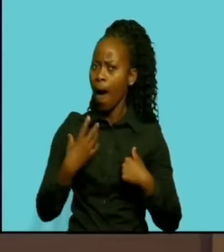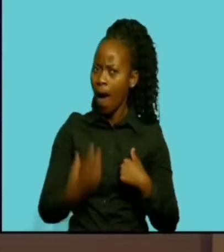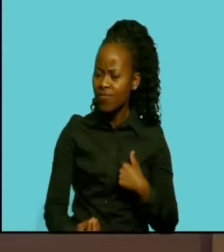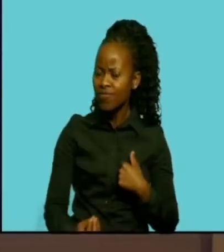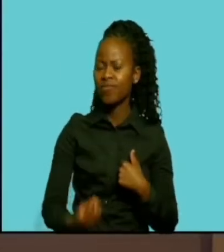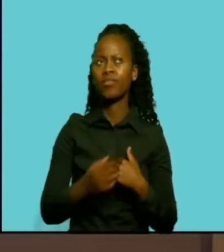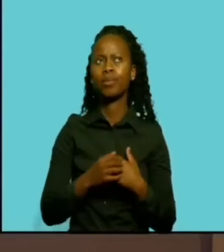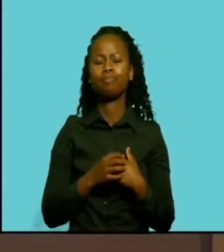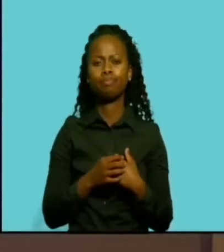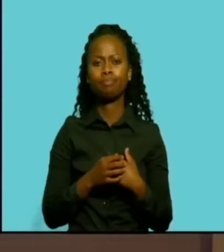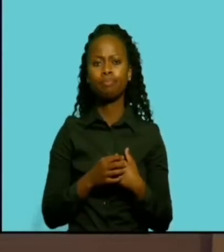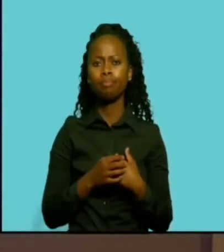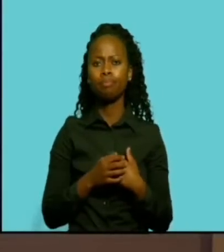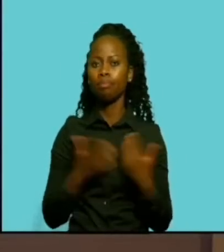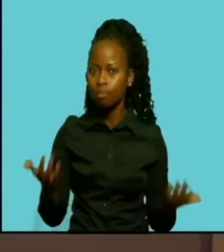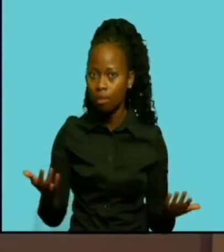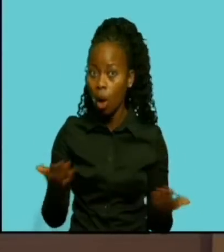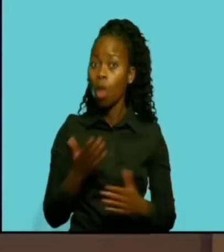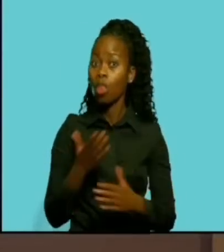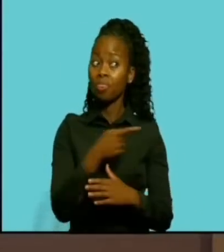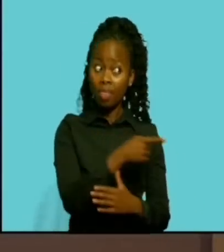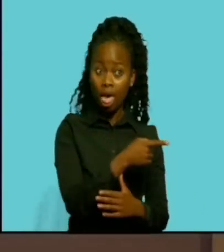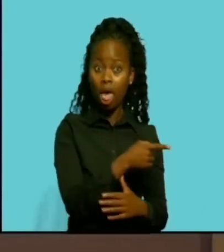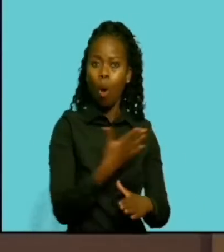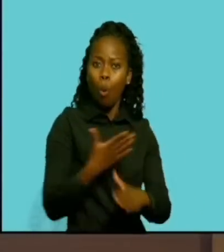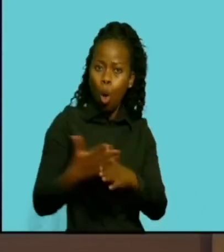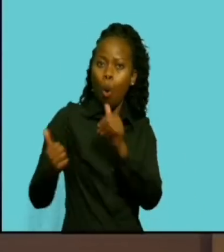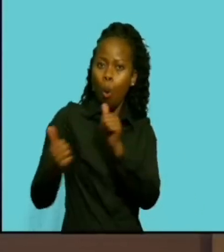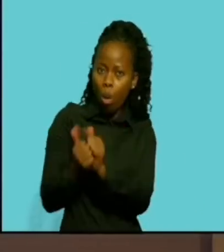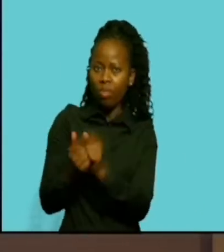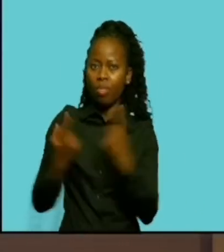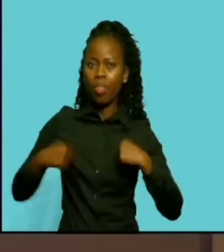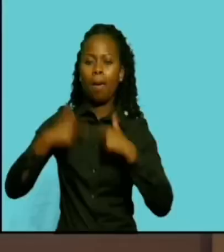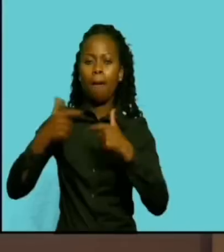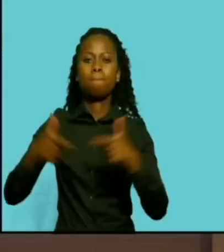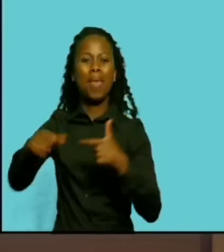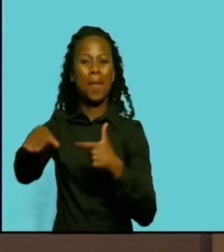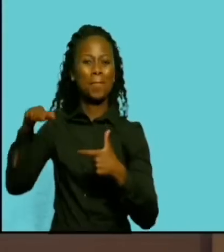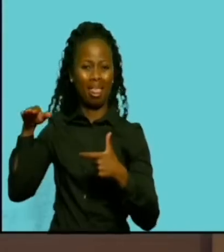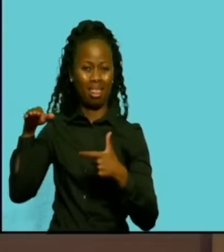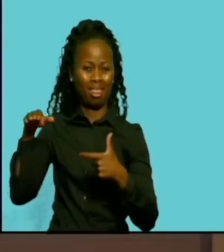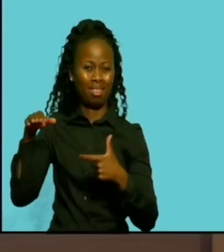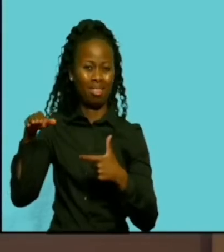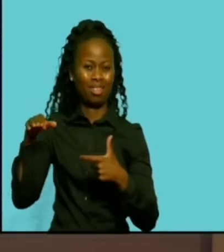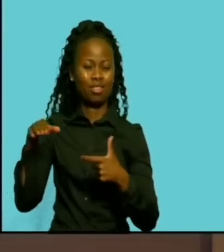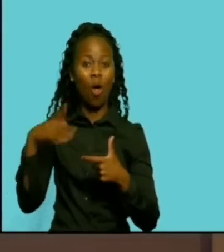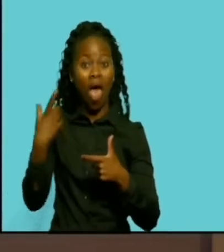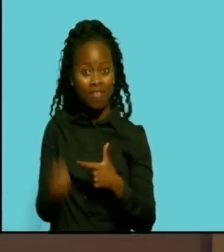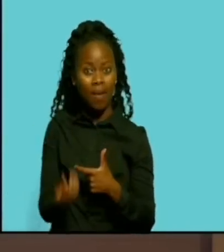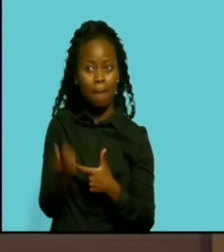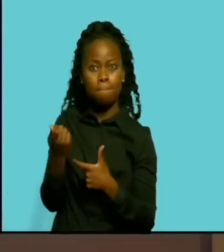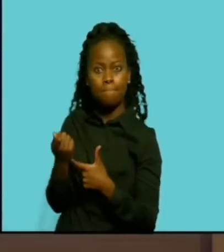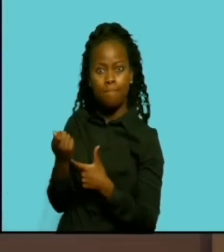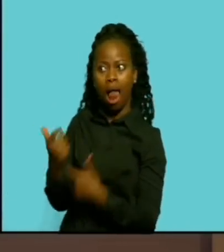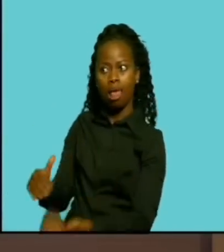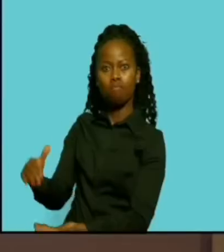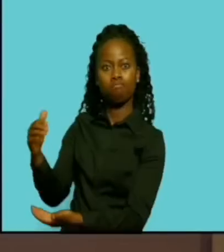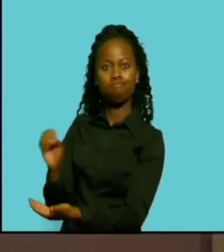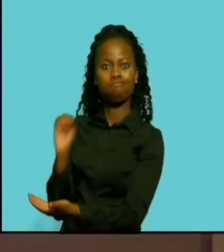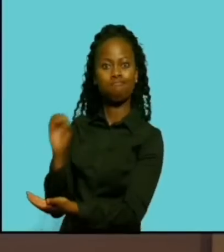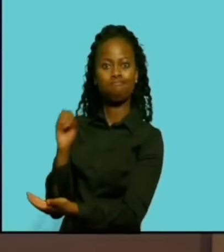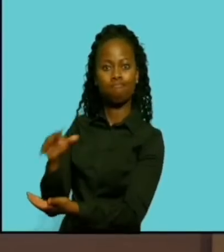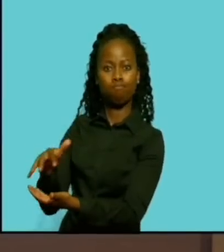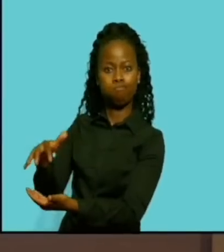reserves with the central bank, which basically means we would be running a surplus system. That would